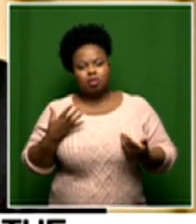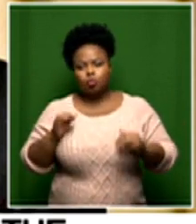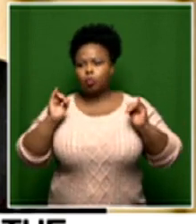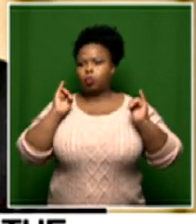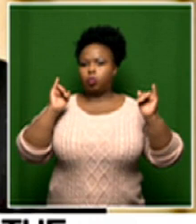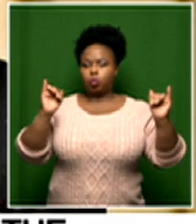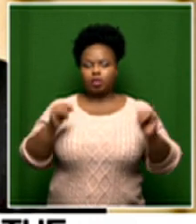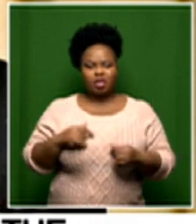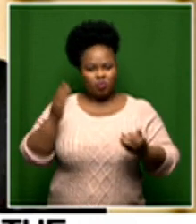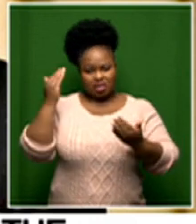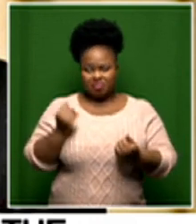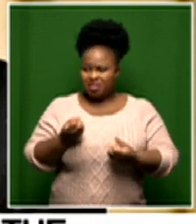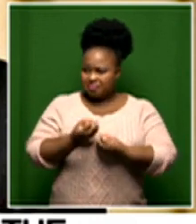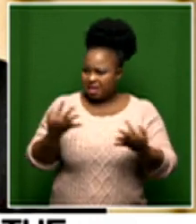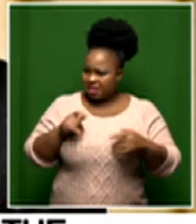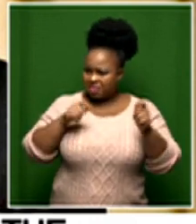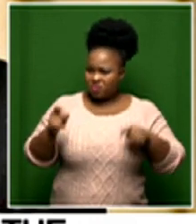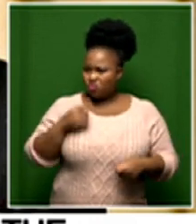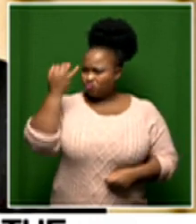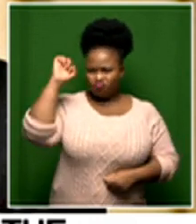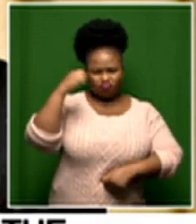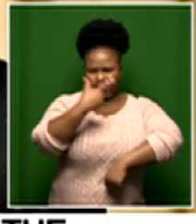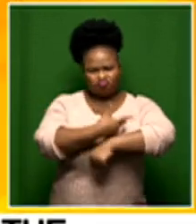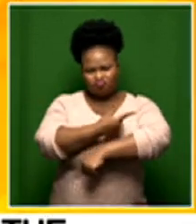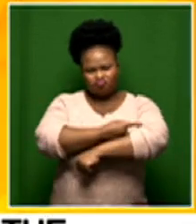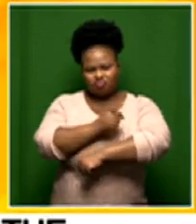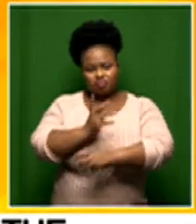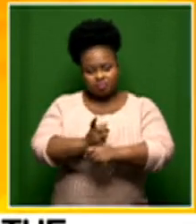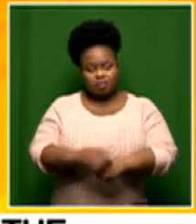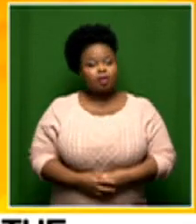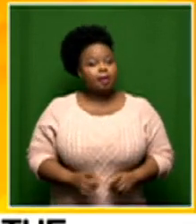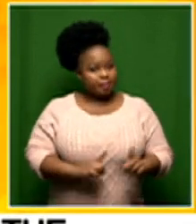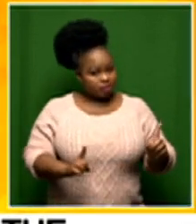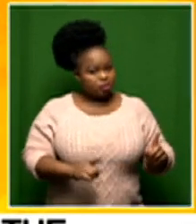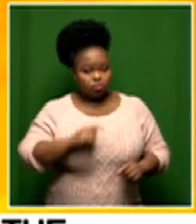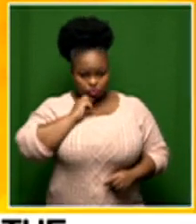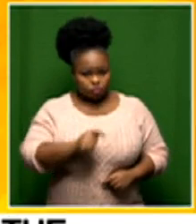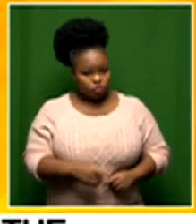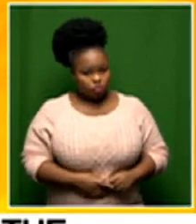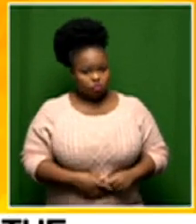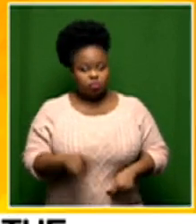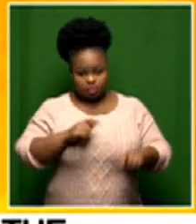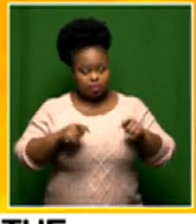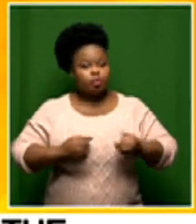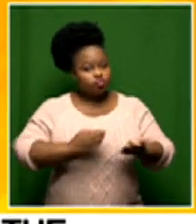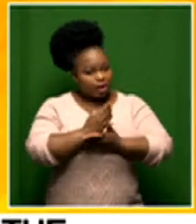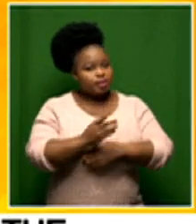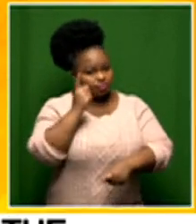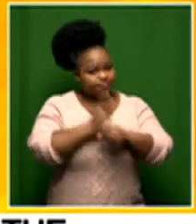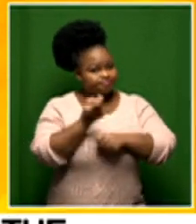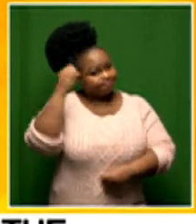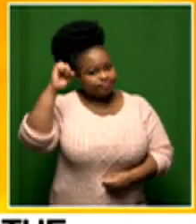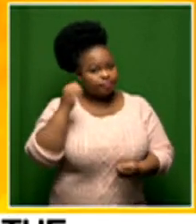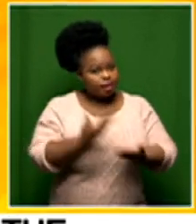should anticipate a large number of people who will not be vaccinated. But bottom line, people will have the right to refuse